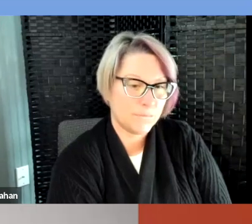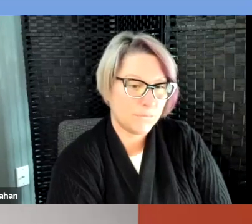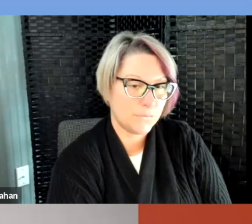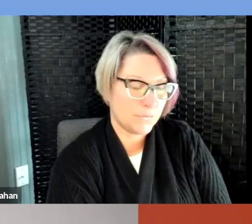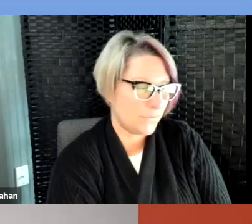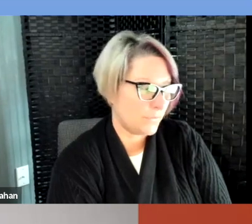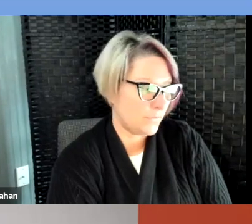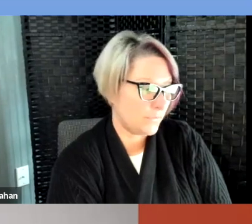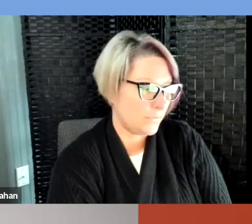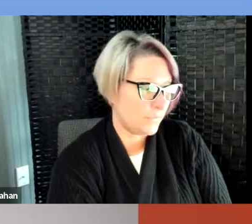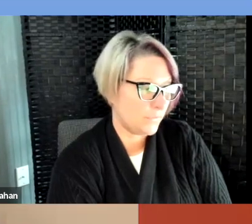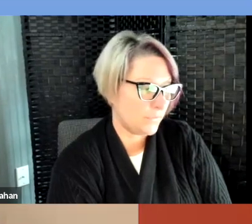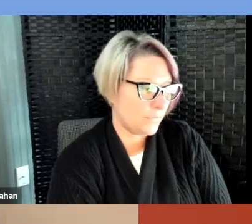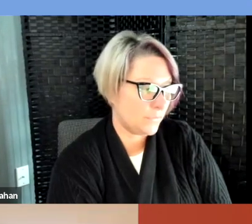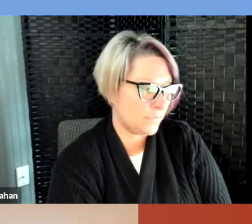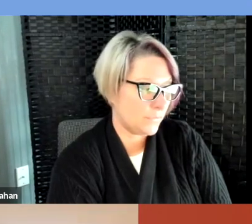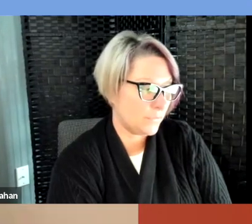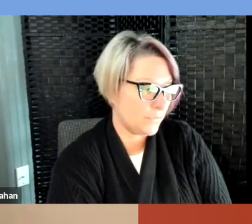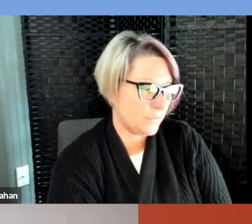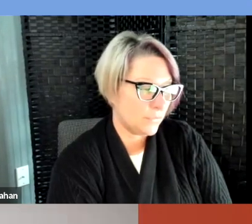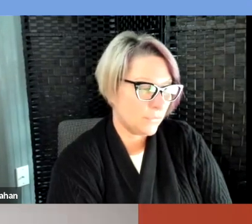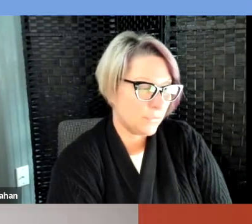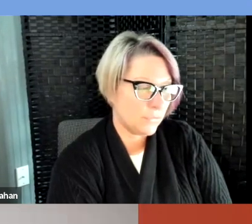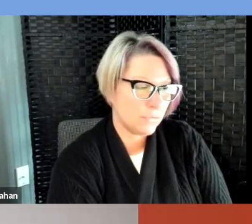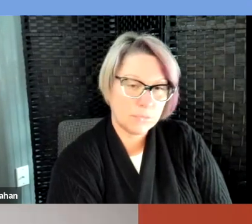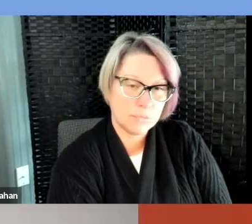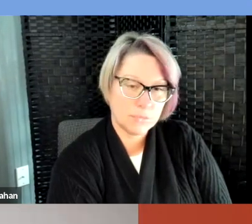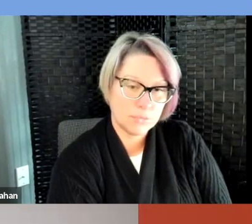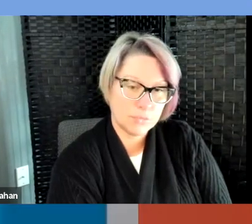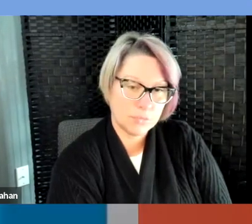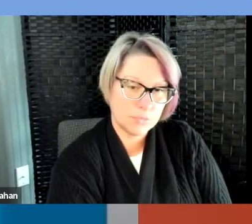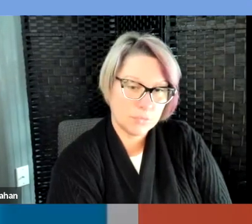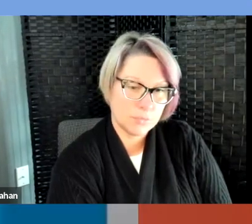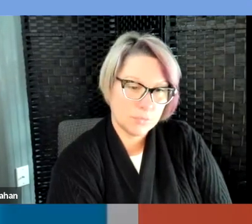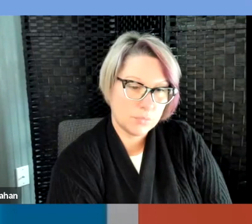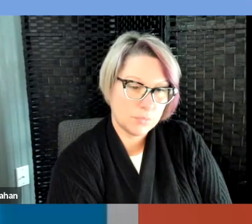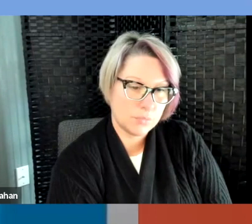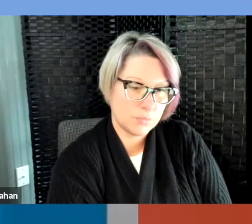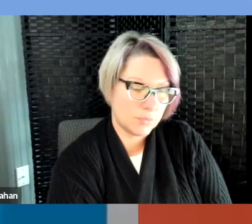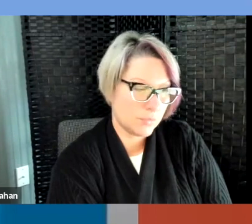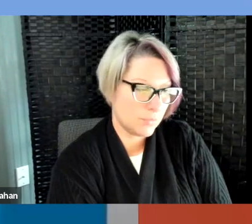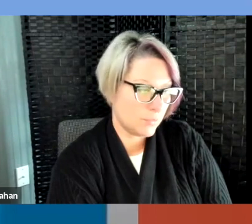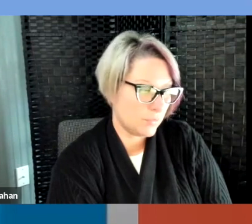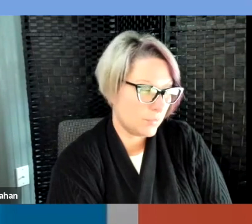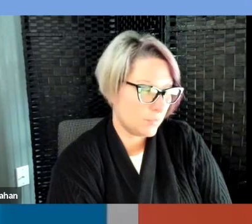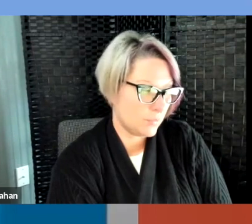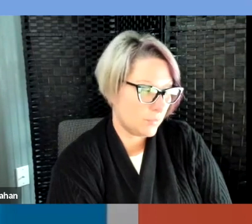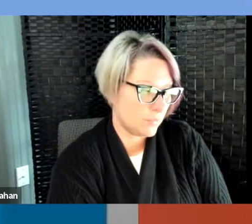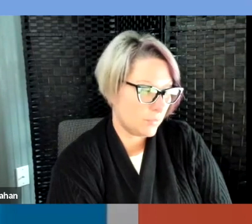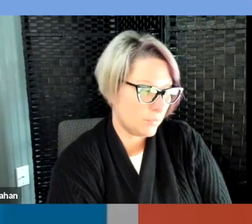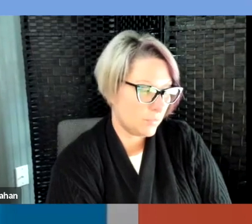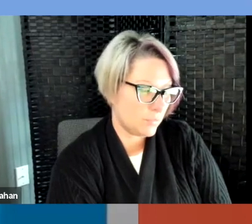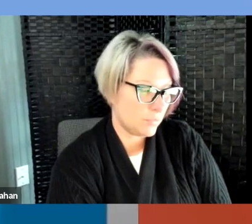You sure did. It looks like you peed your pants. Oh, you're right. It kind